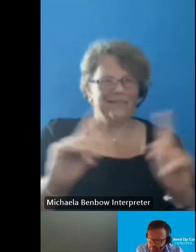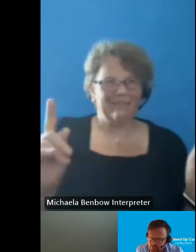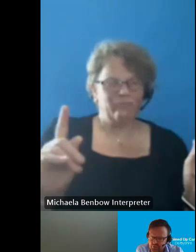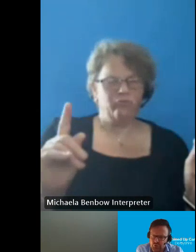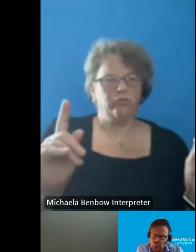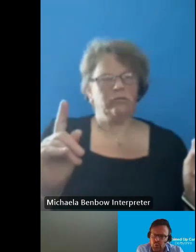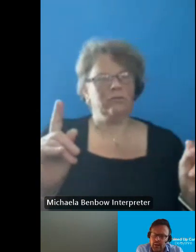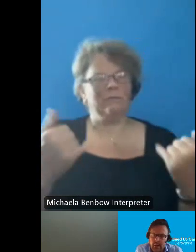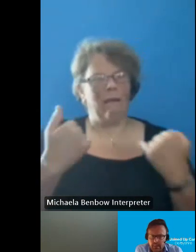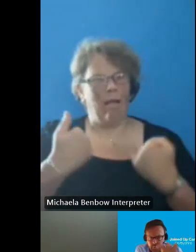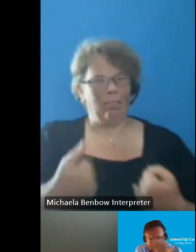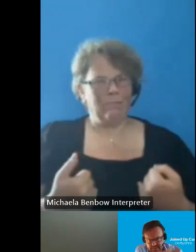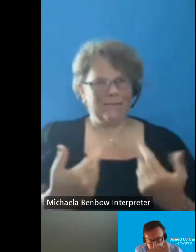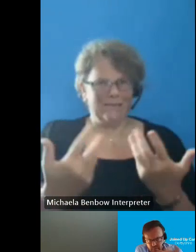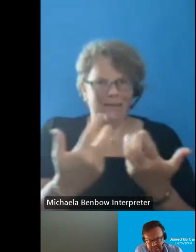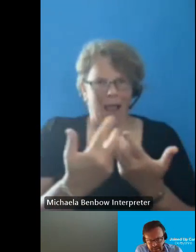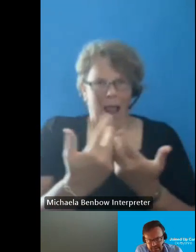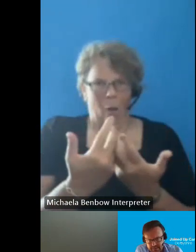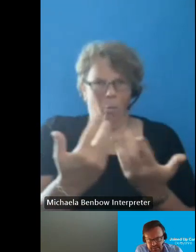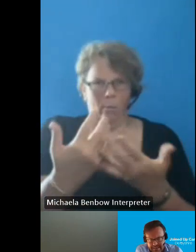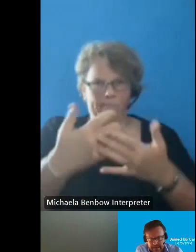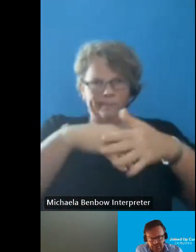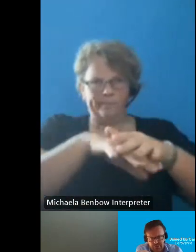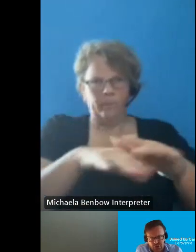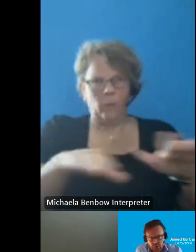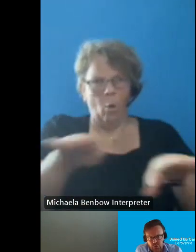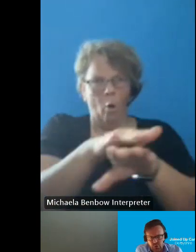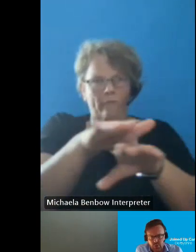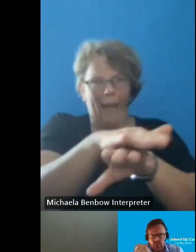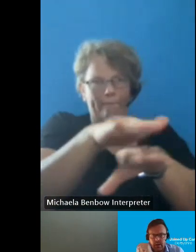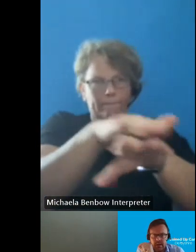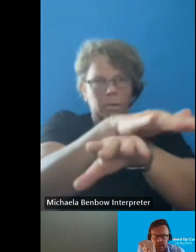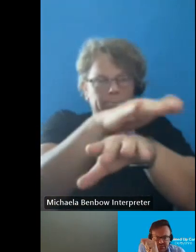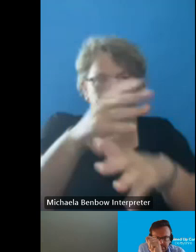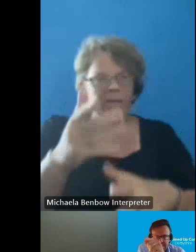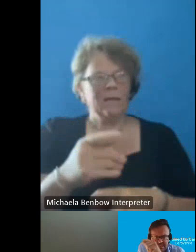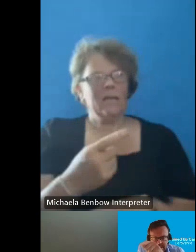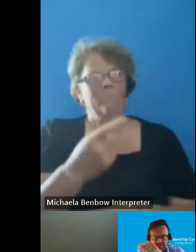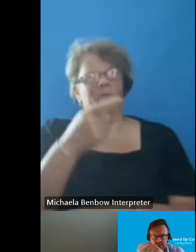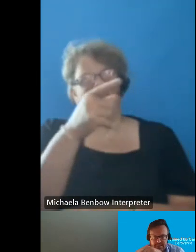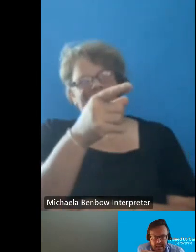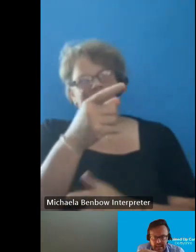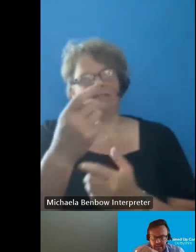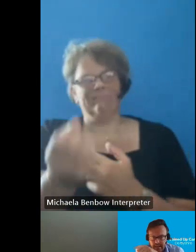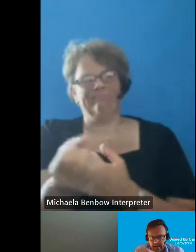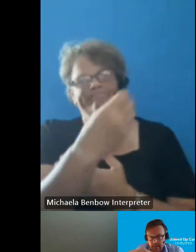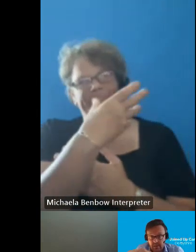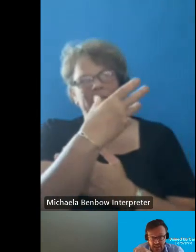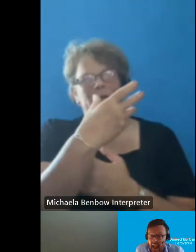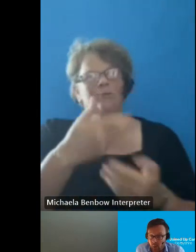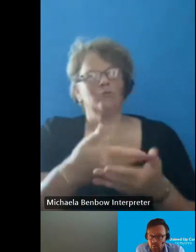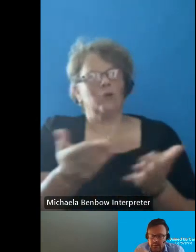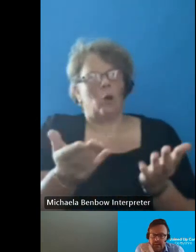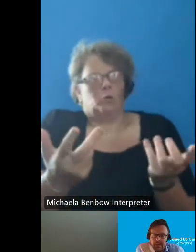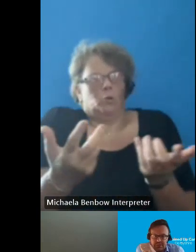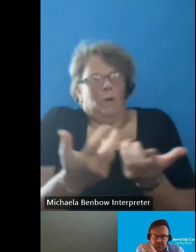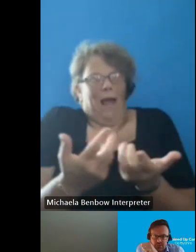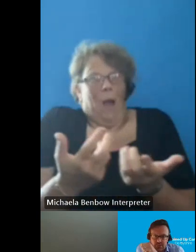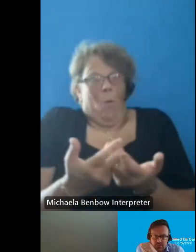there's a hell of a lot to do, but what this slide does here is show you some of the steps that we're taking